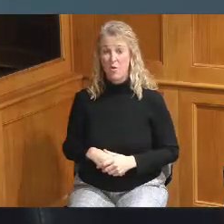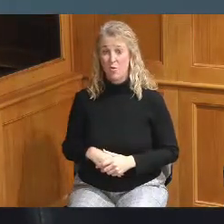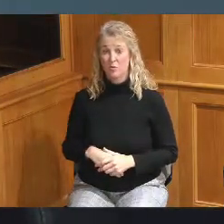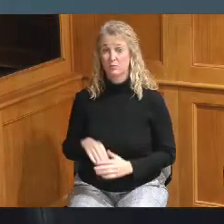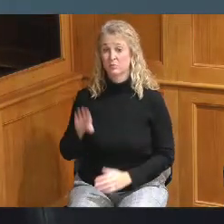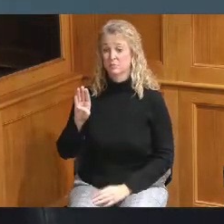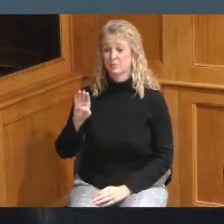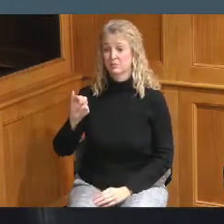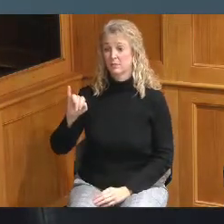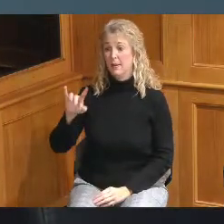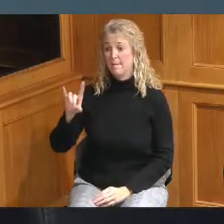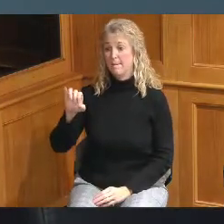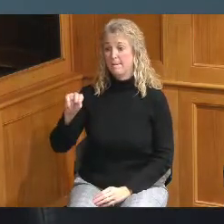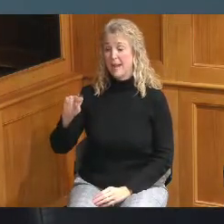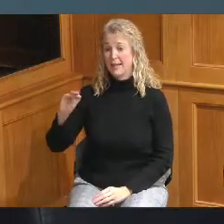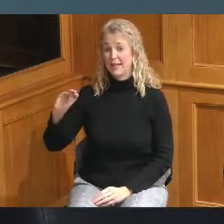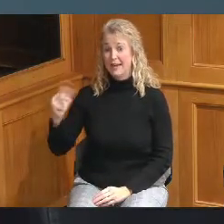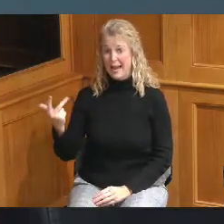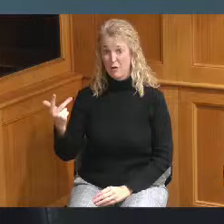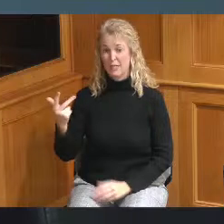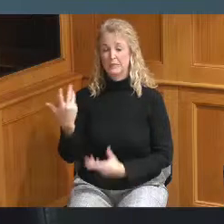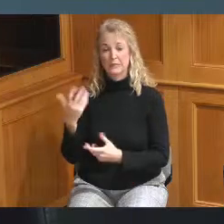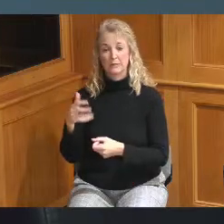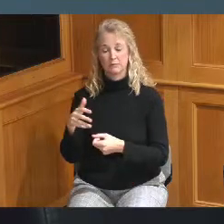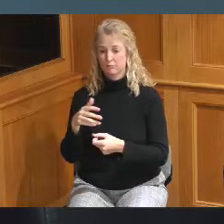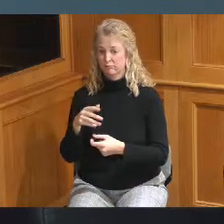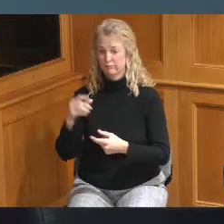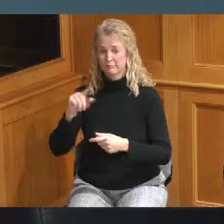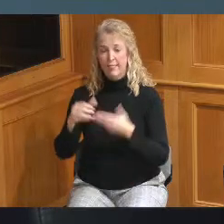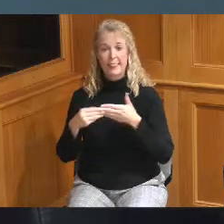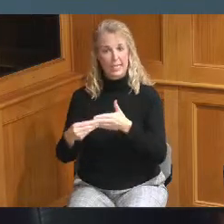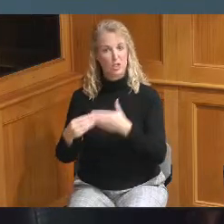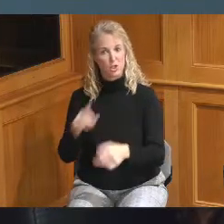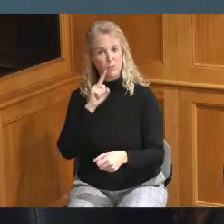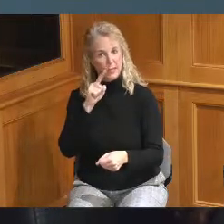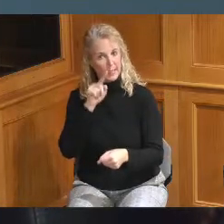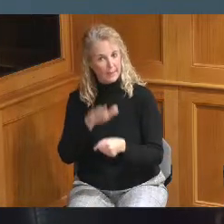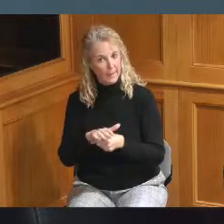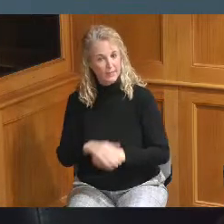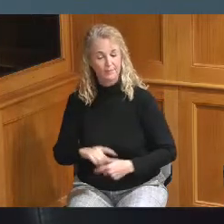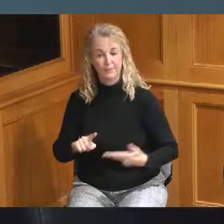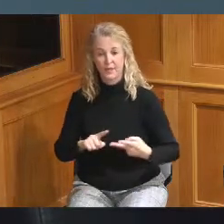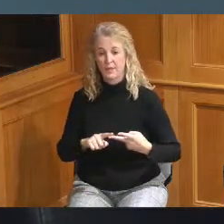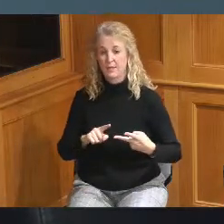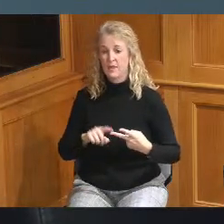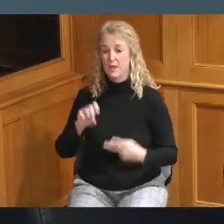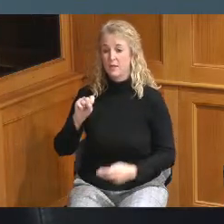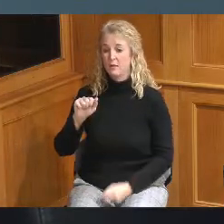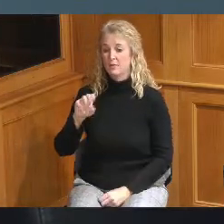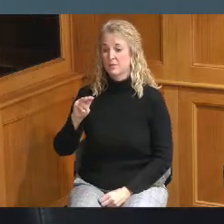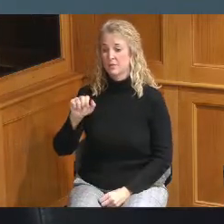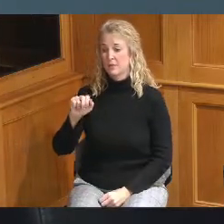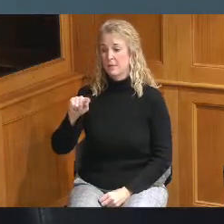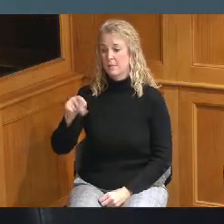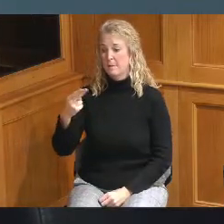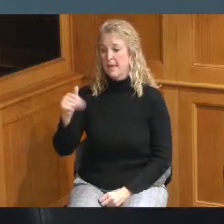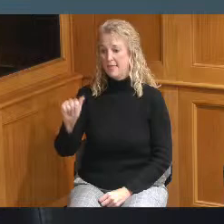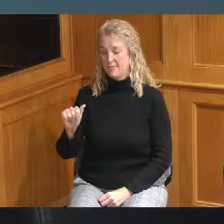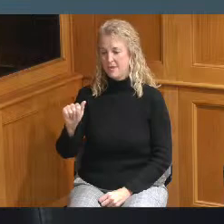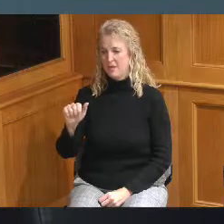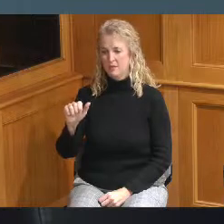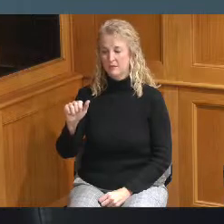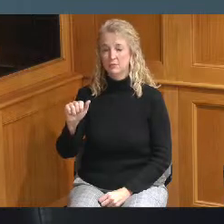Biden-Harris administration is very, very committed to that. And Samantha Silverberg, the Deputy Assistant to the President